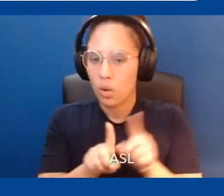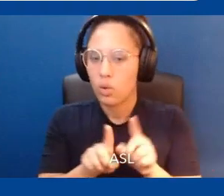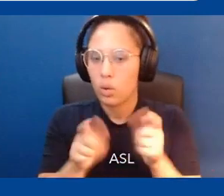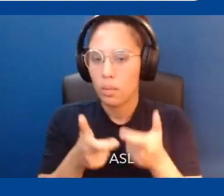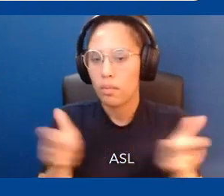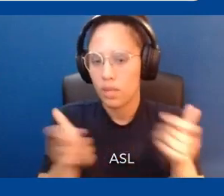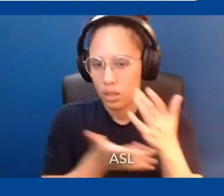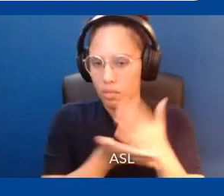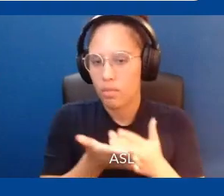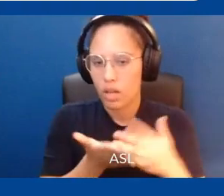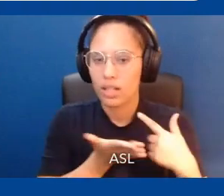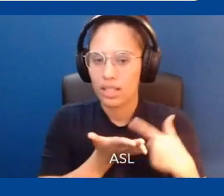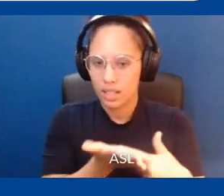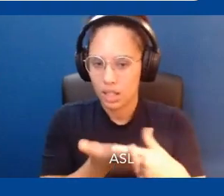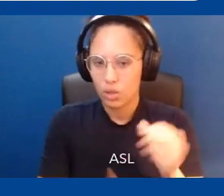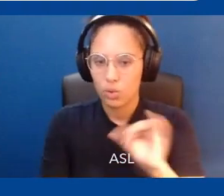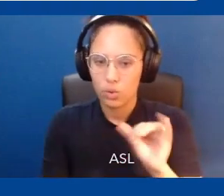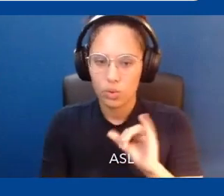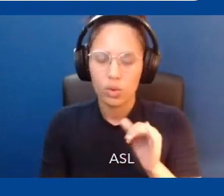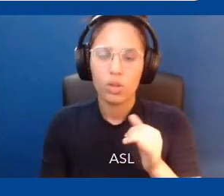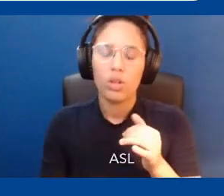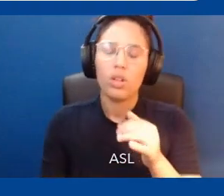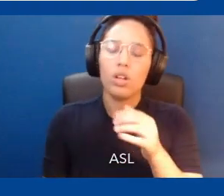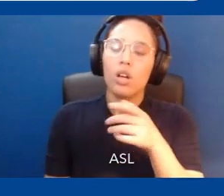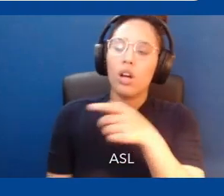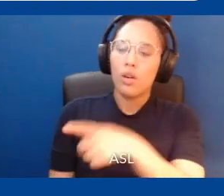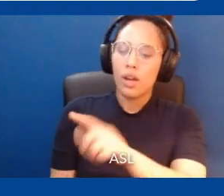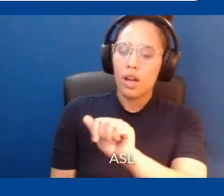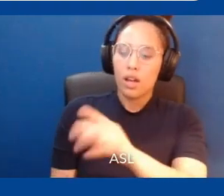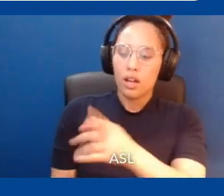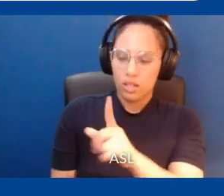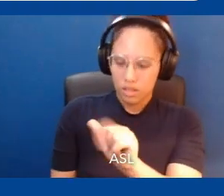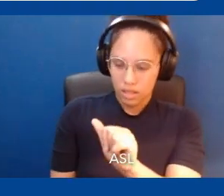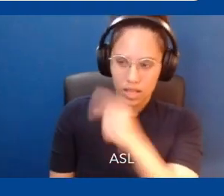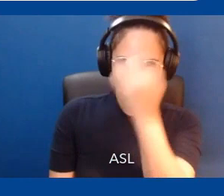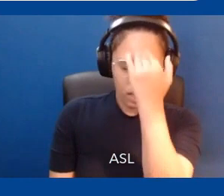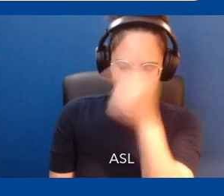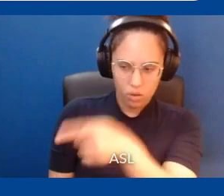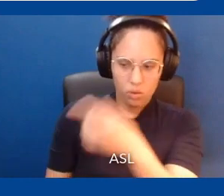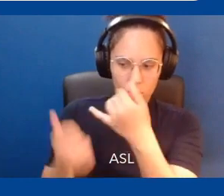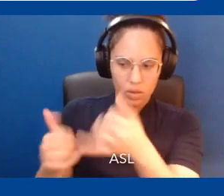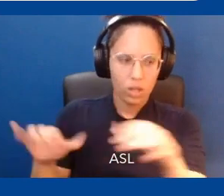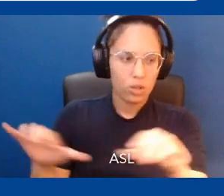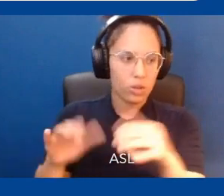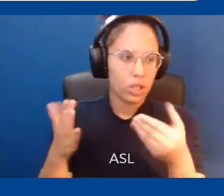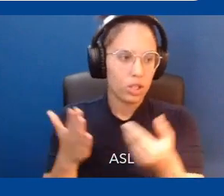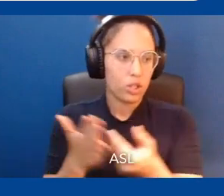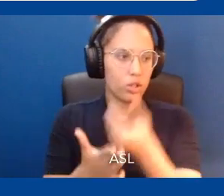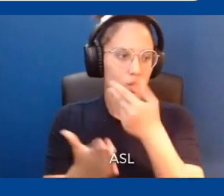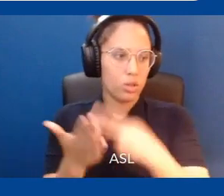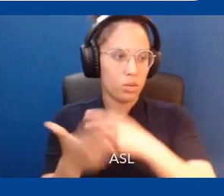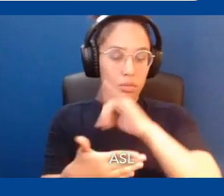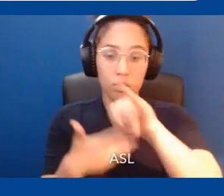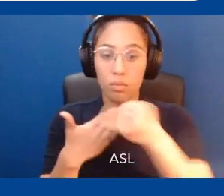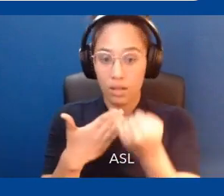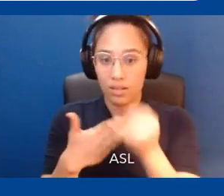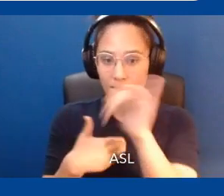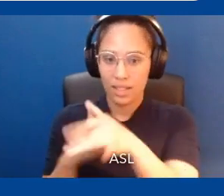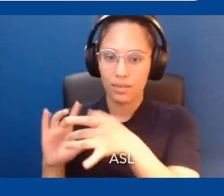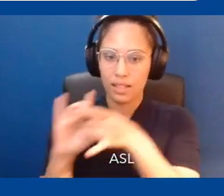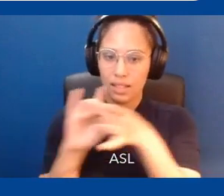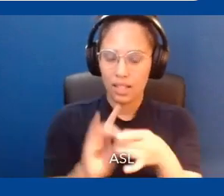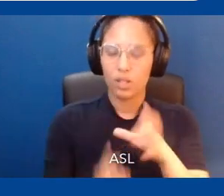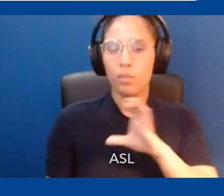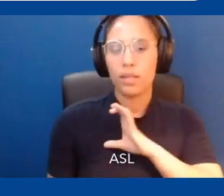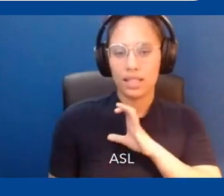so, Agustina, I know you're working on a new project that's dealing with police archives, and so I'm